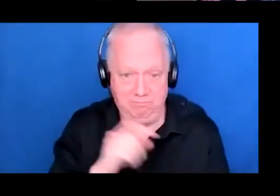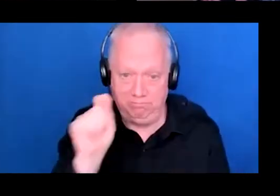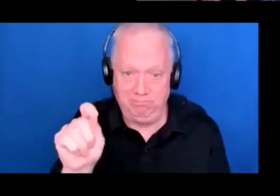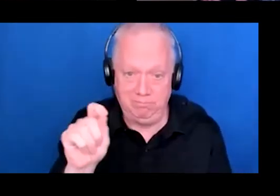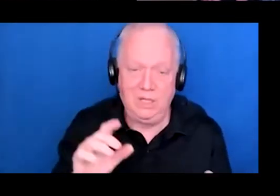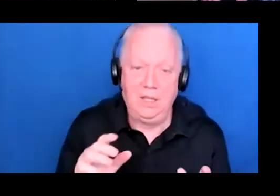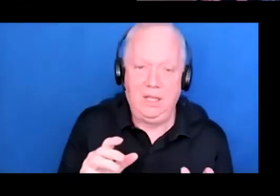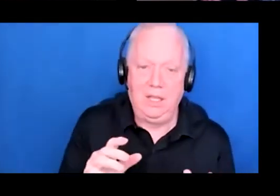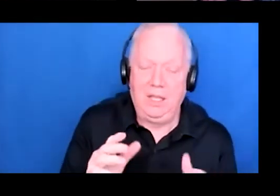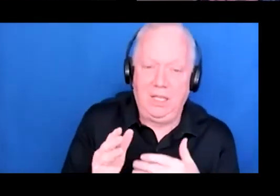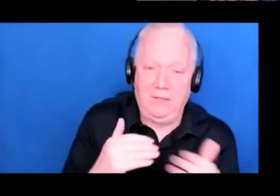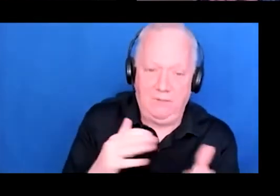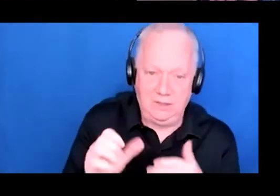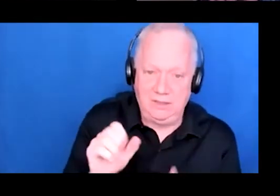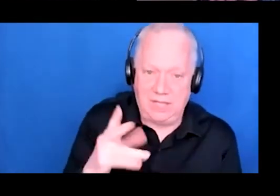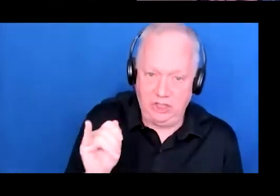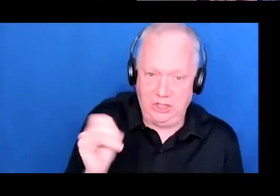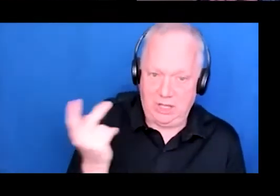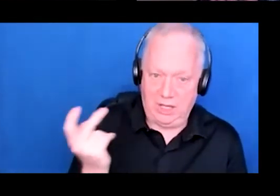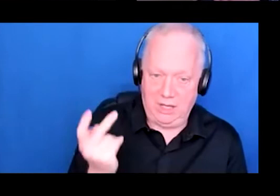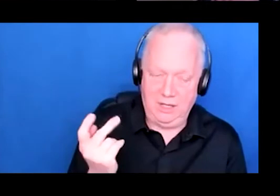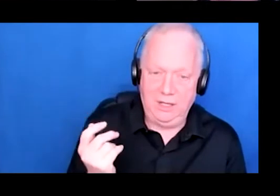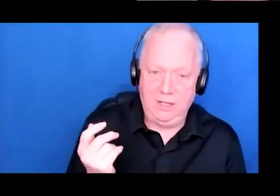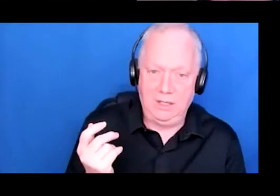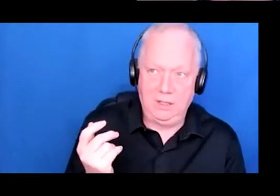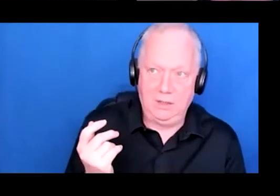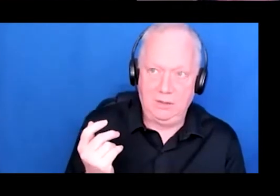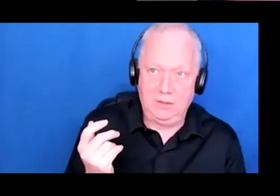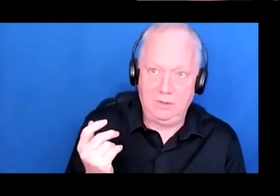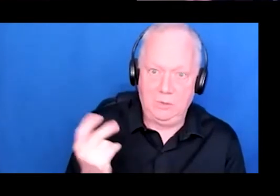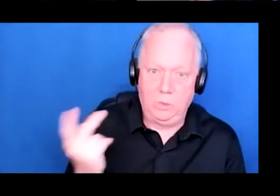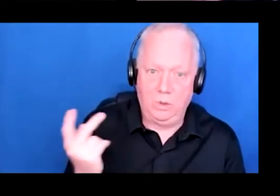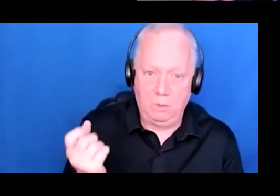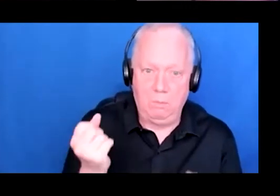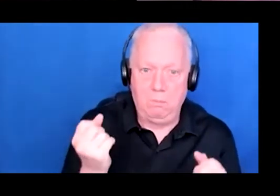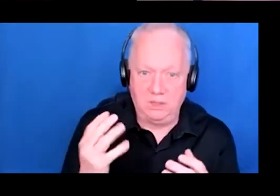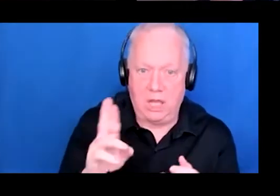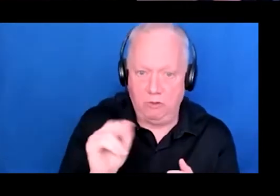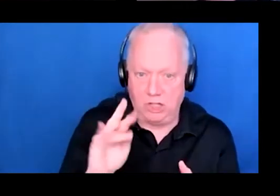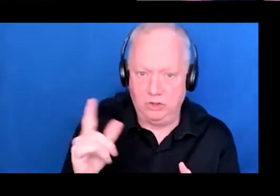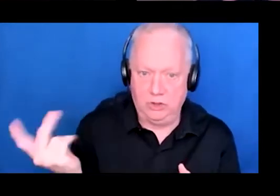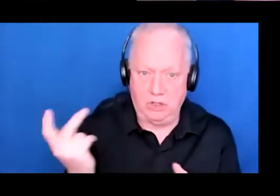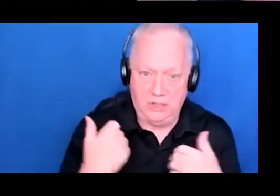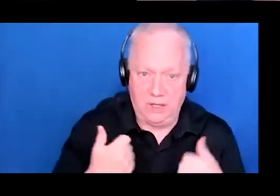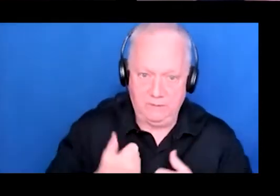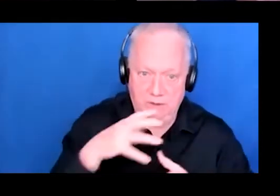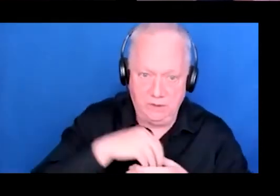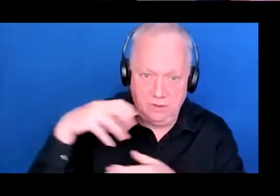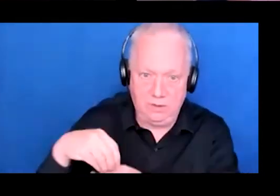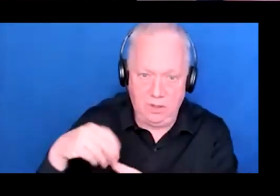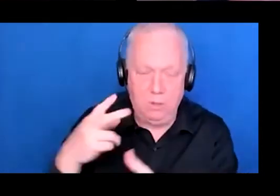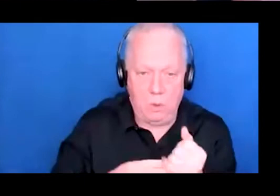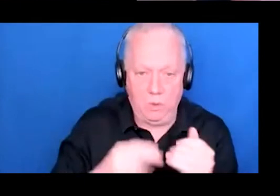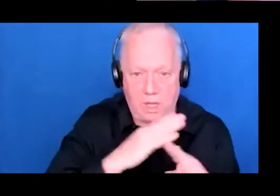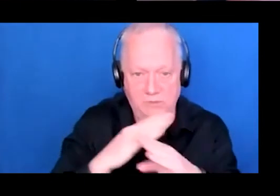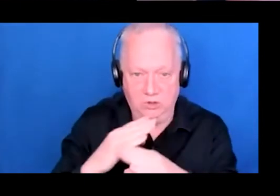you know, even, you know, Sachi and I, you know, we're multiracial. We, you know, have our own obstacles that